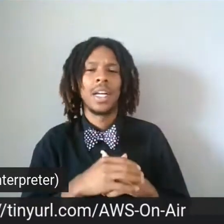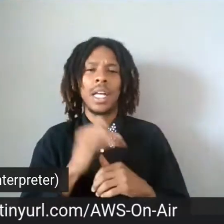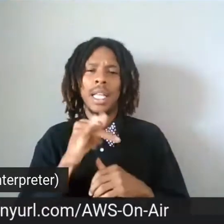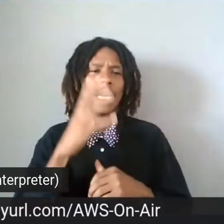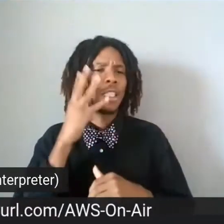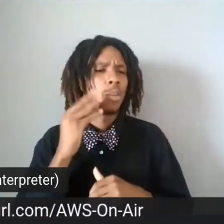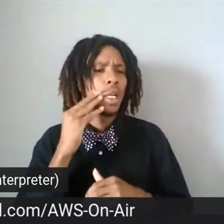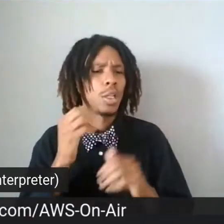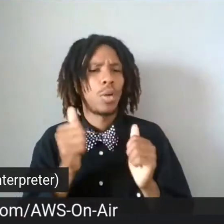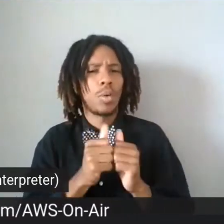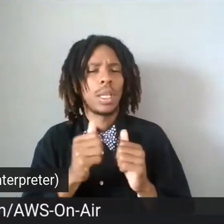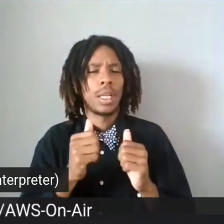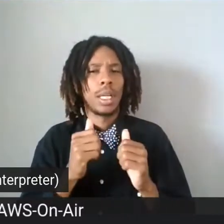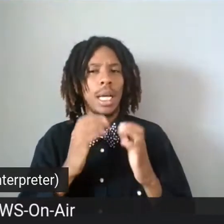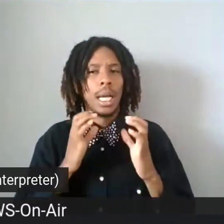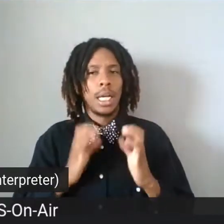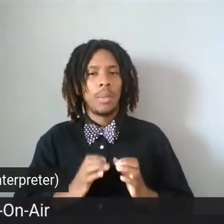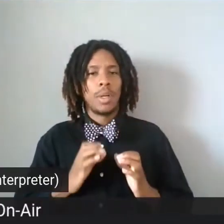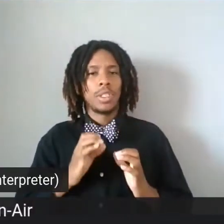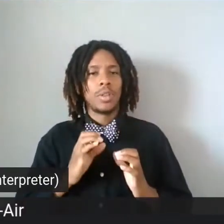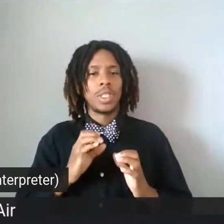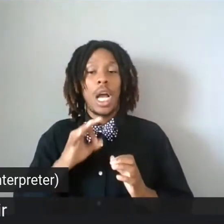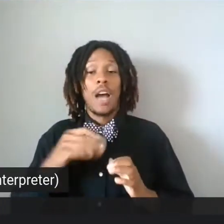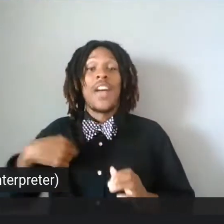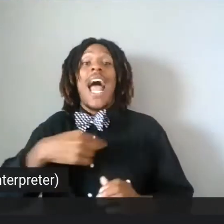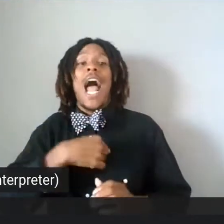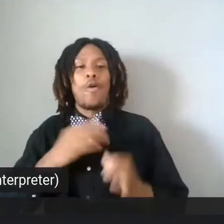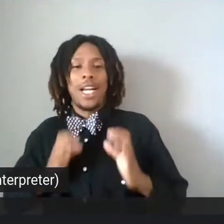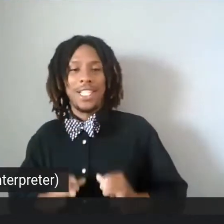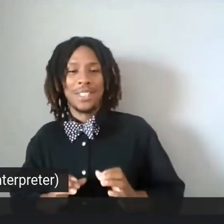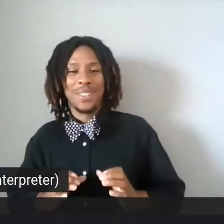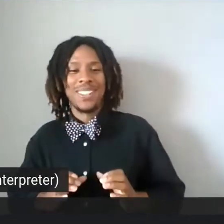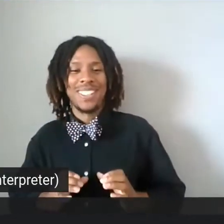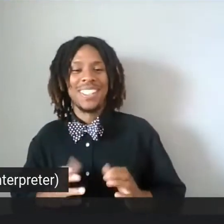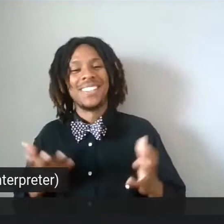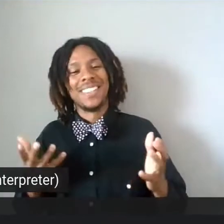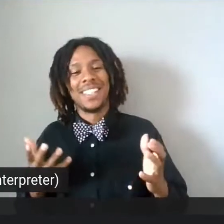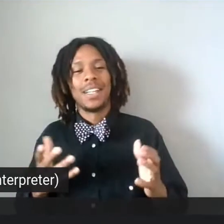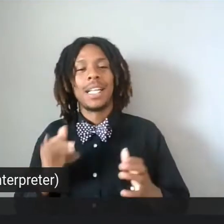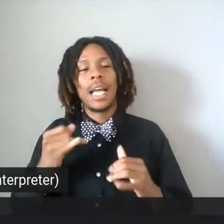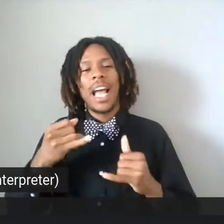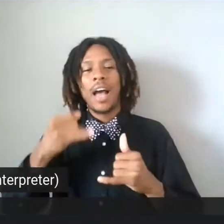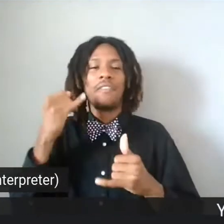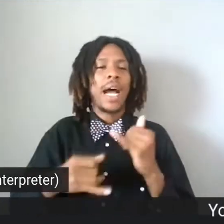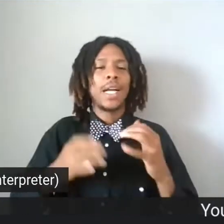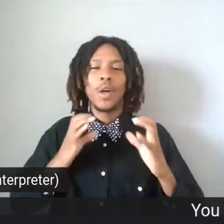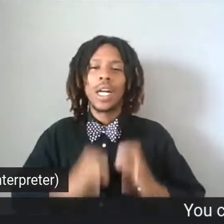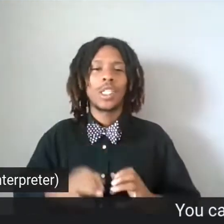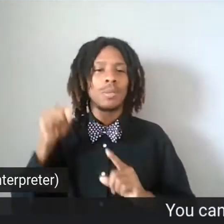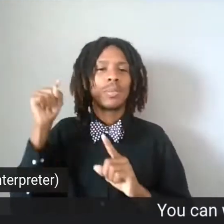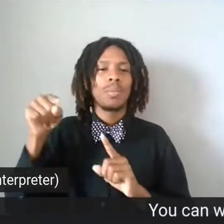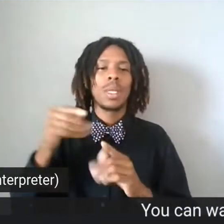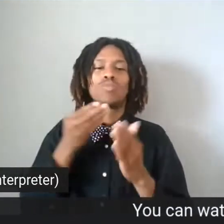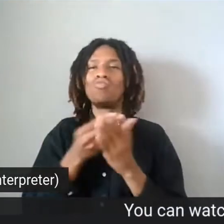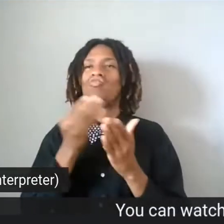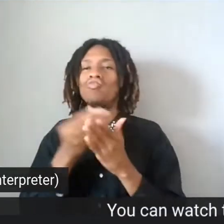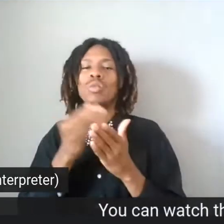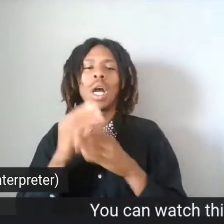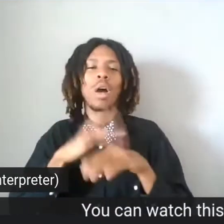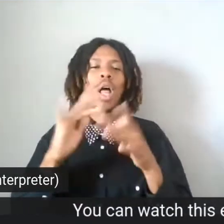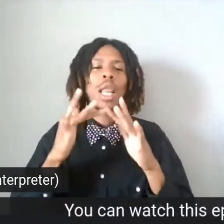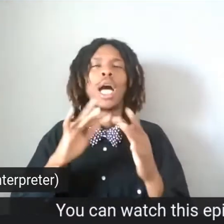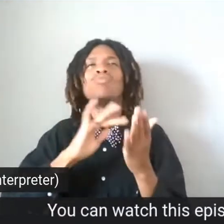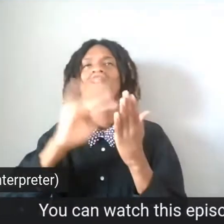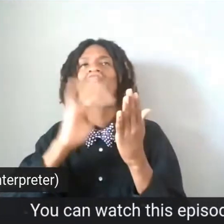experience of the customers of our customers? So let's say that final customer is shopping on a